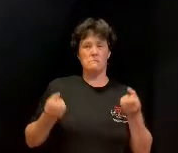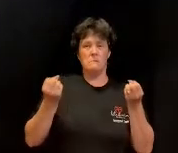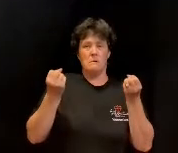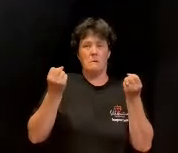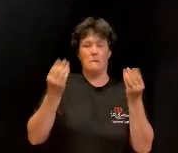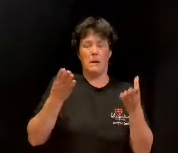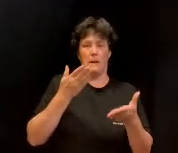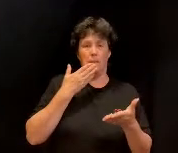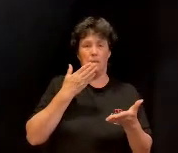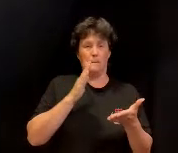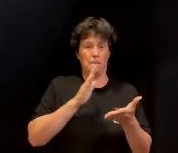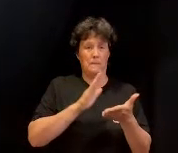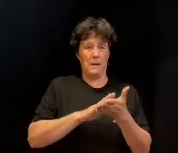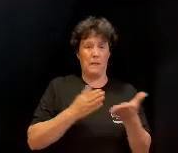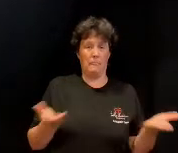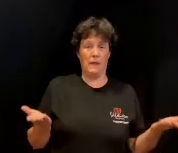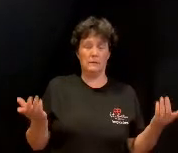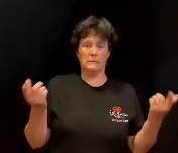by it.